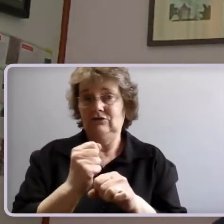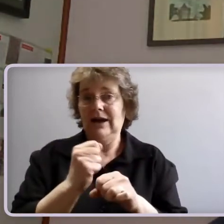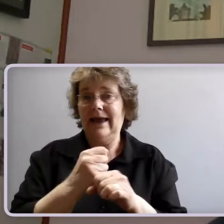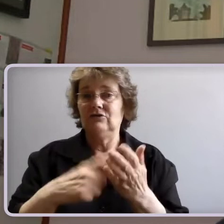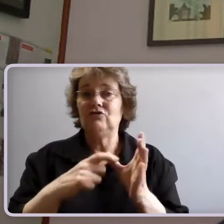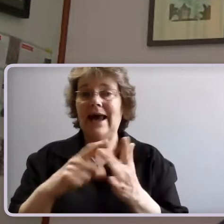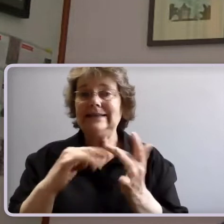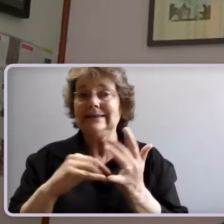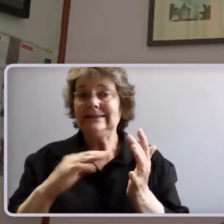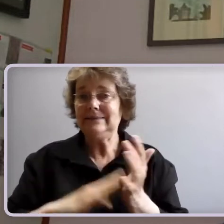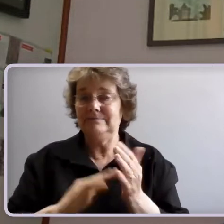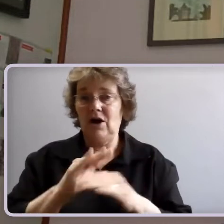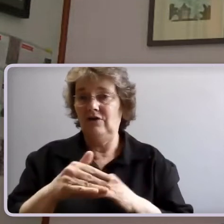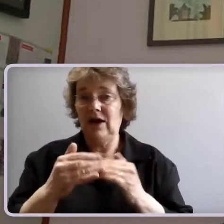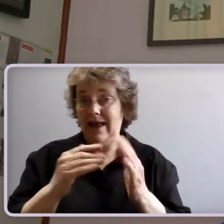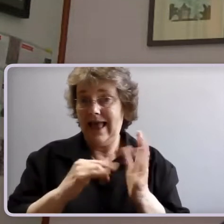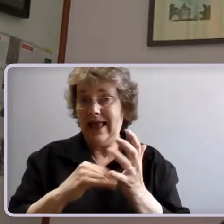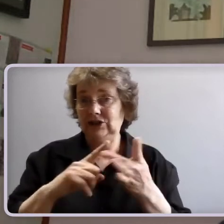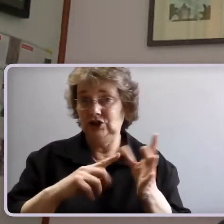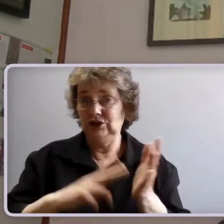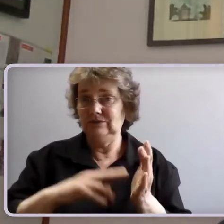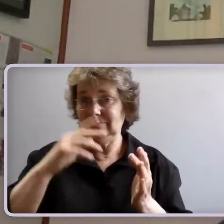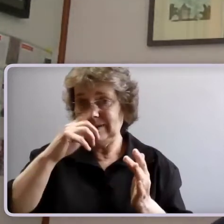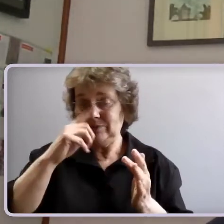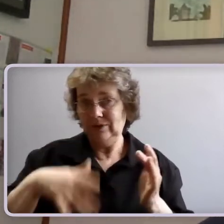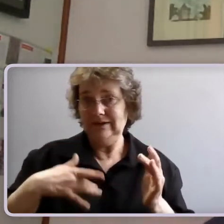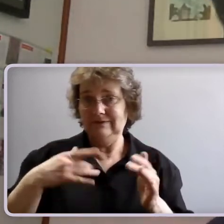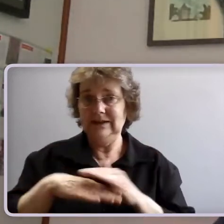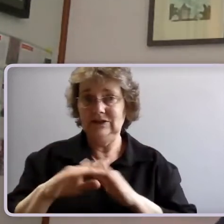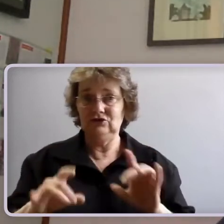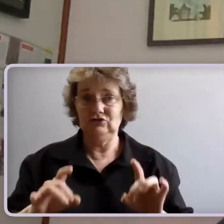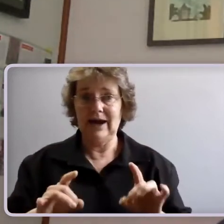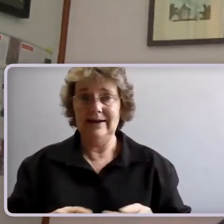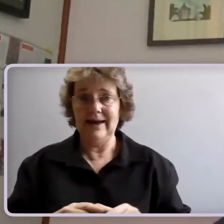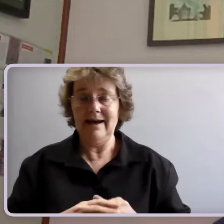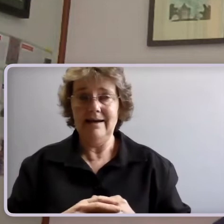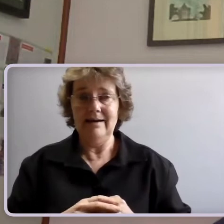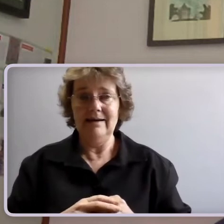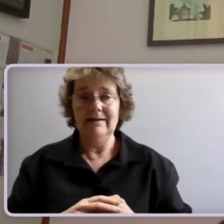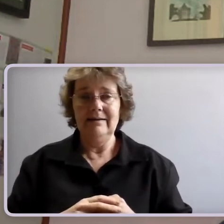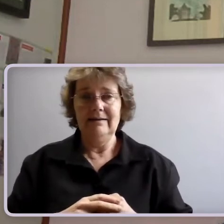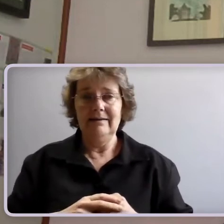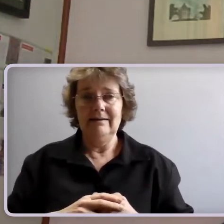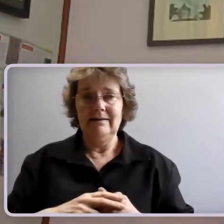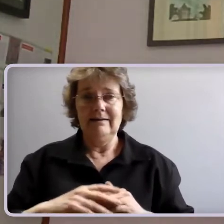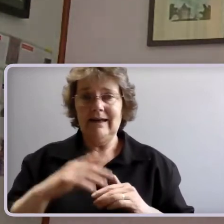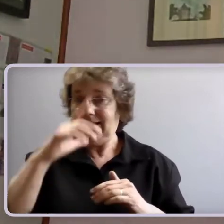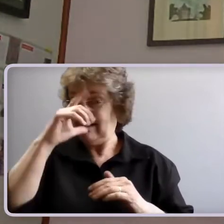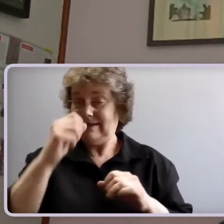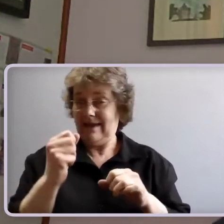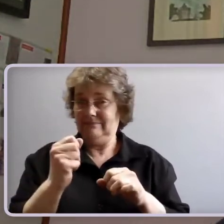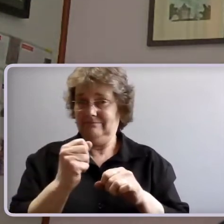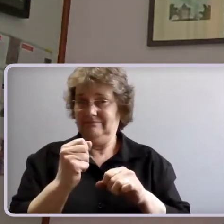exacerbate um, and confuse where we should get